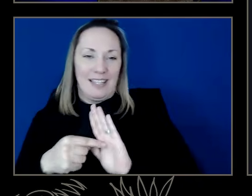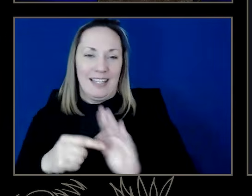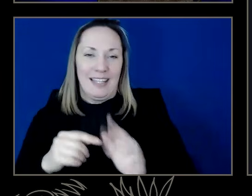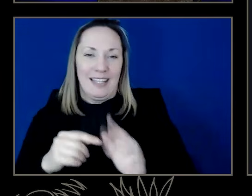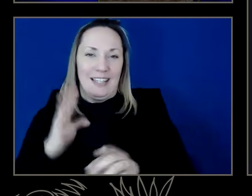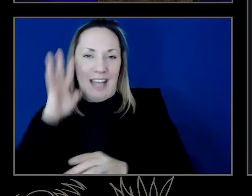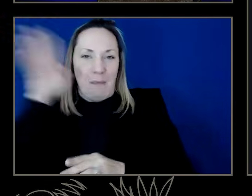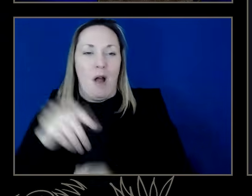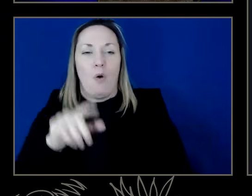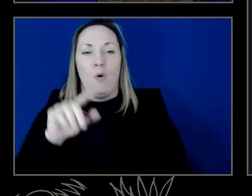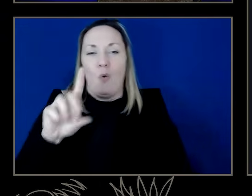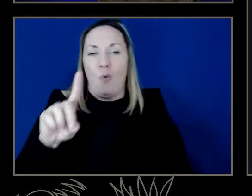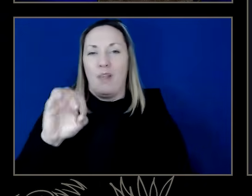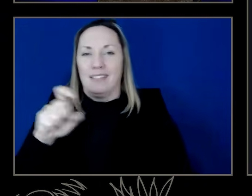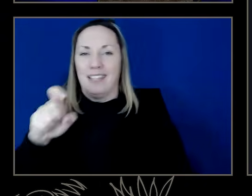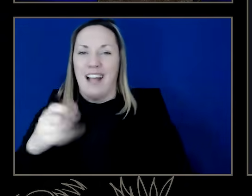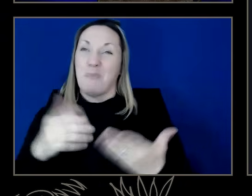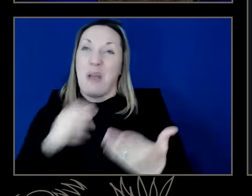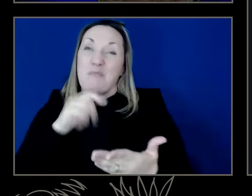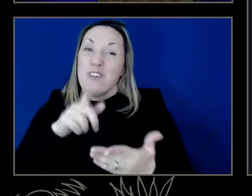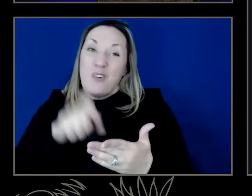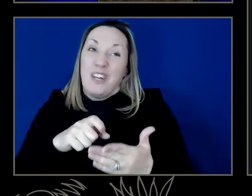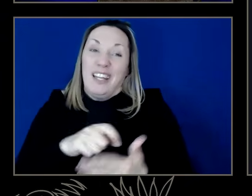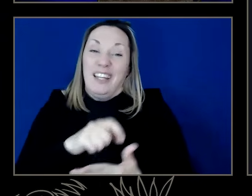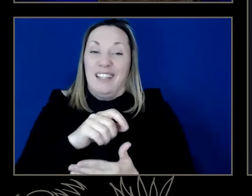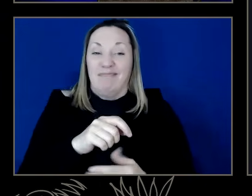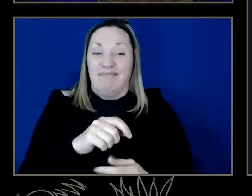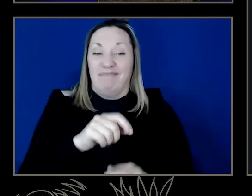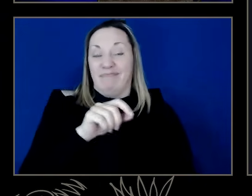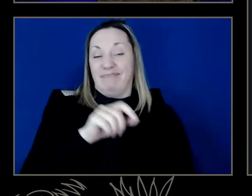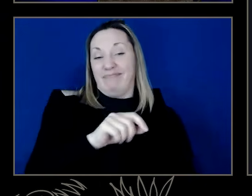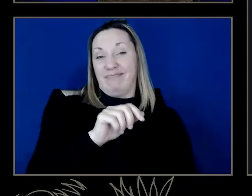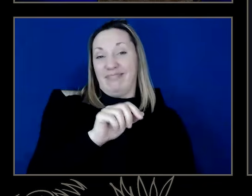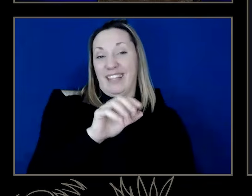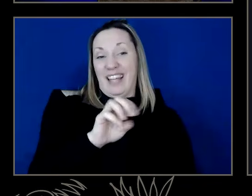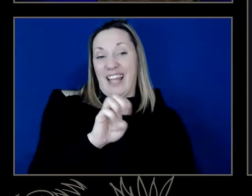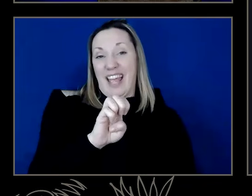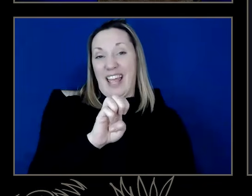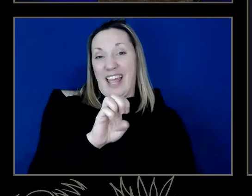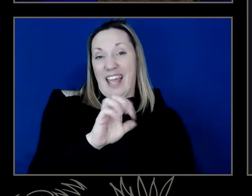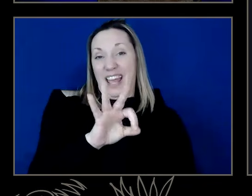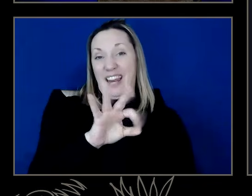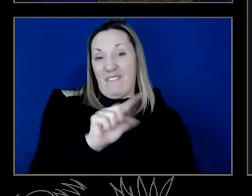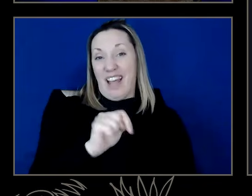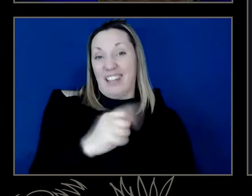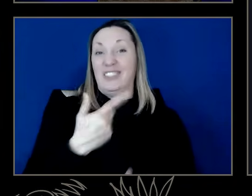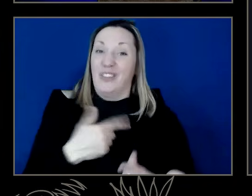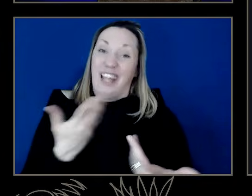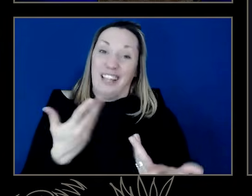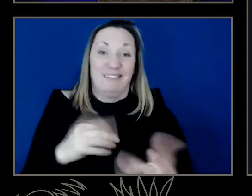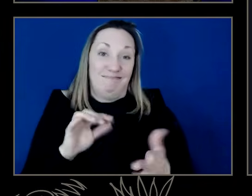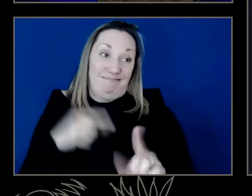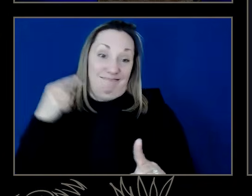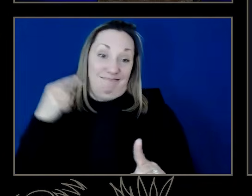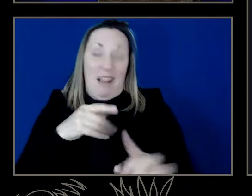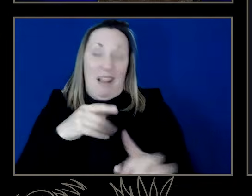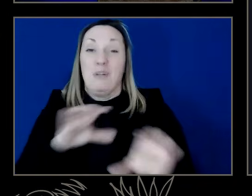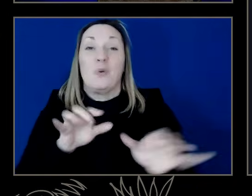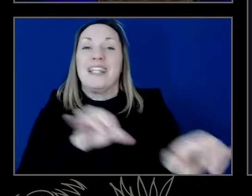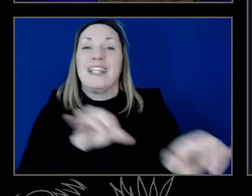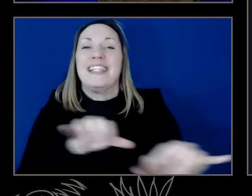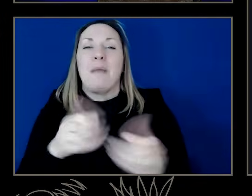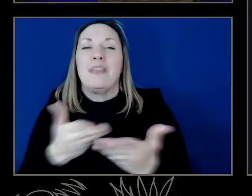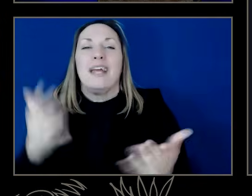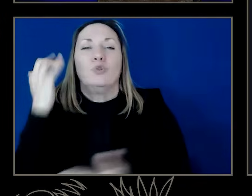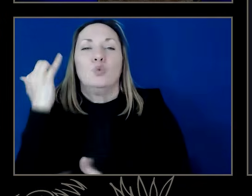might not need an effect. Which basically validates my entire talk. So basically, I'm going to be doing the same today